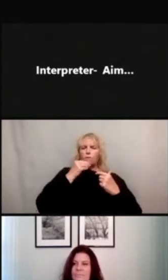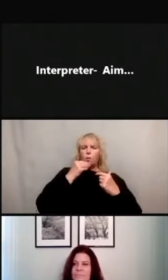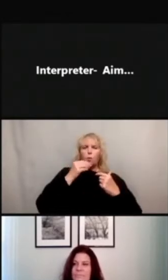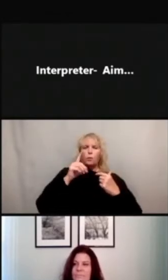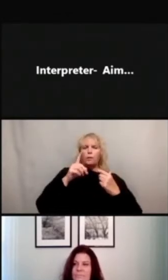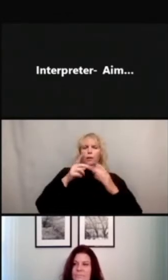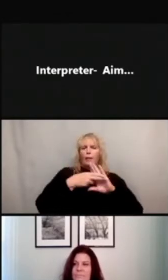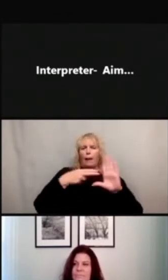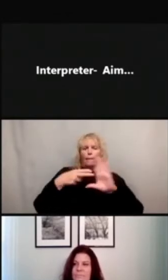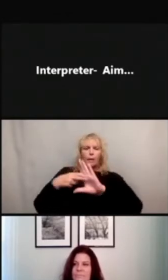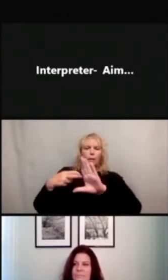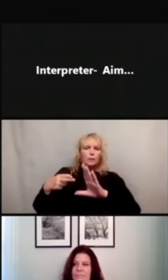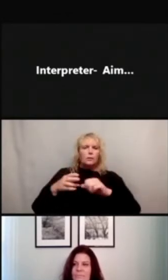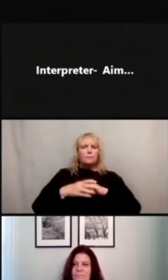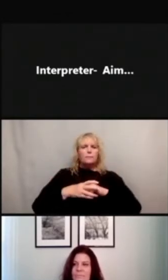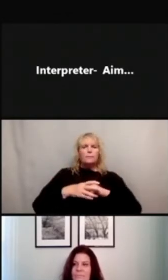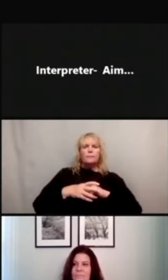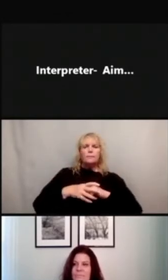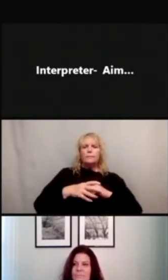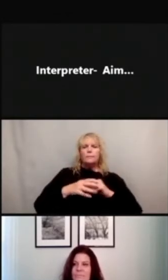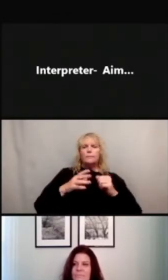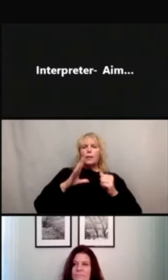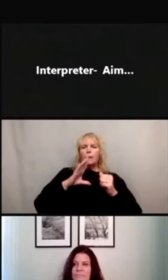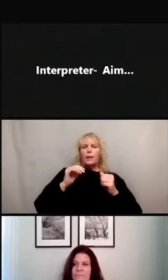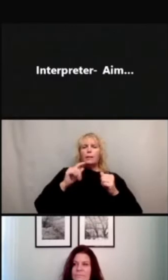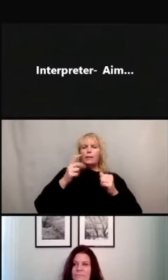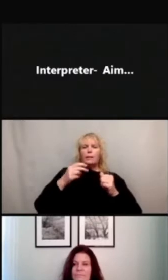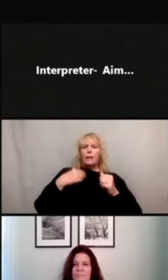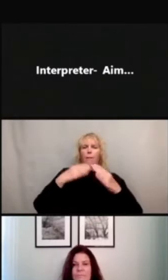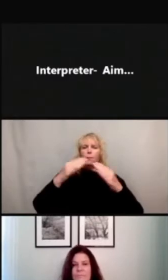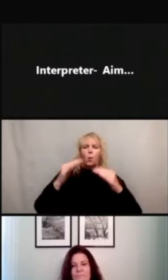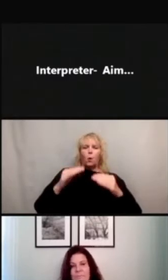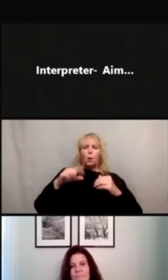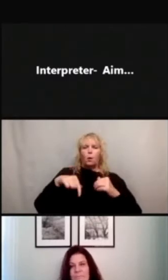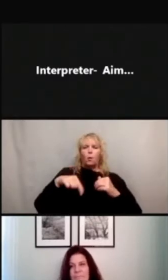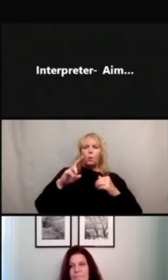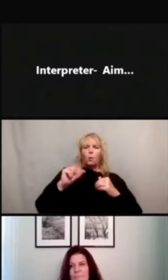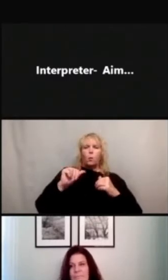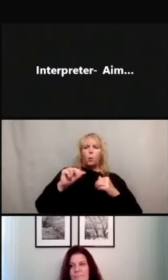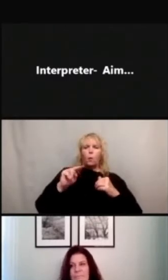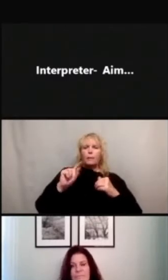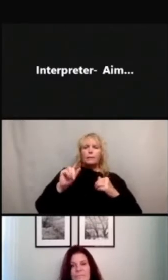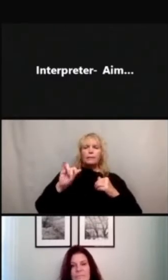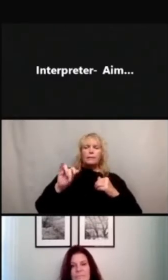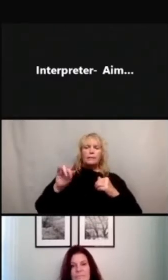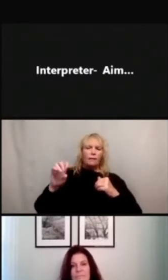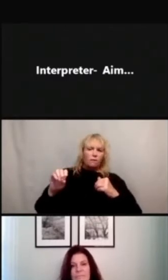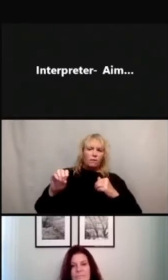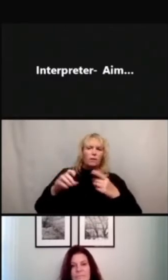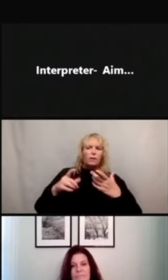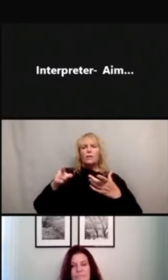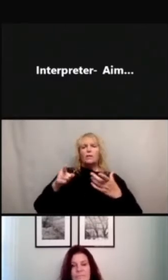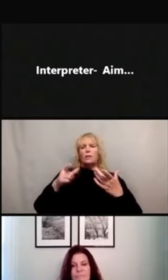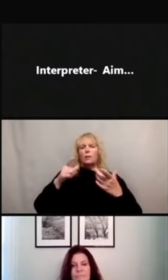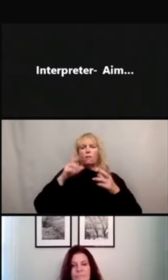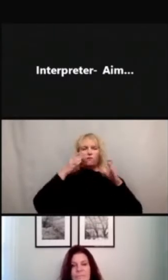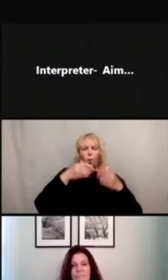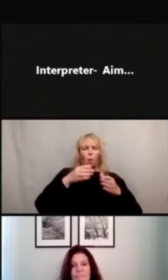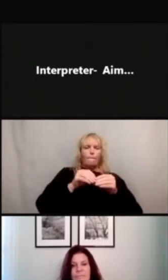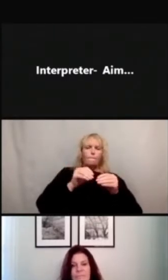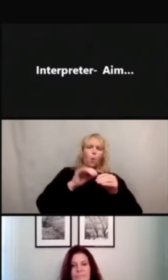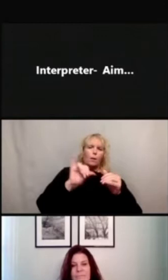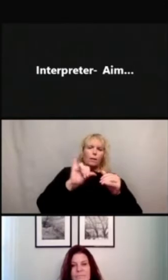quantitative literacy, which is more emphasized, which emphasizes math and the process for interpreting, solving, and